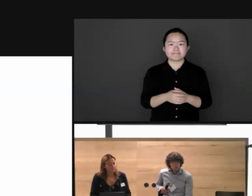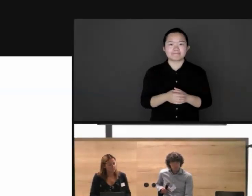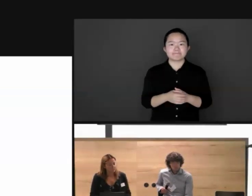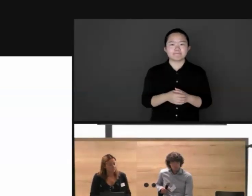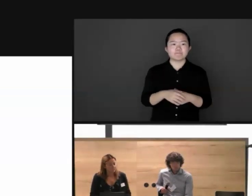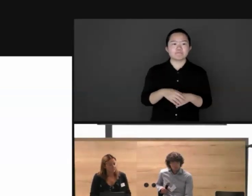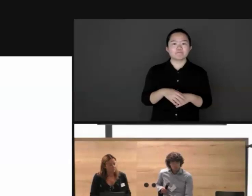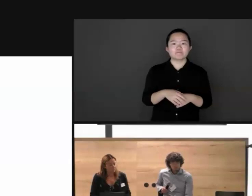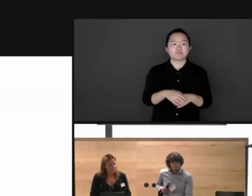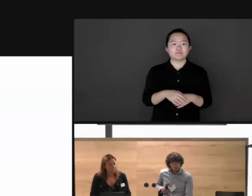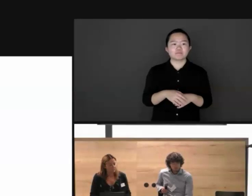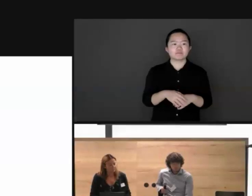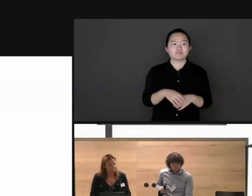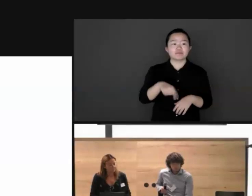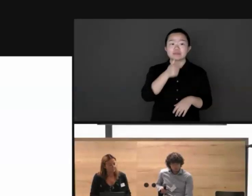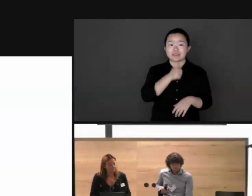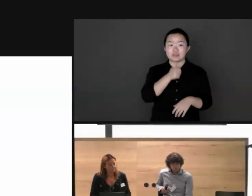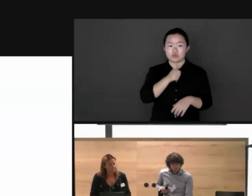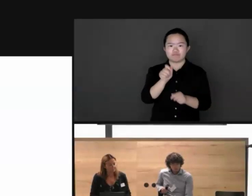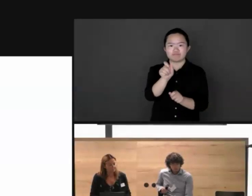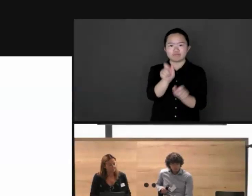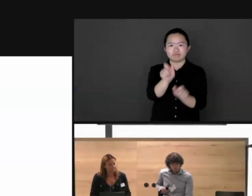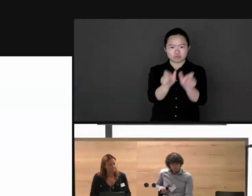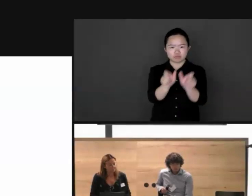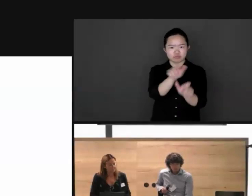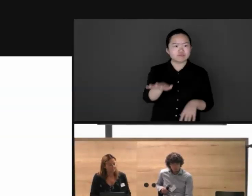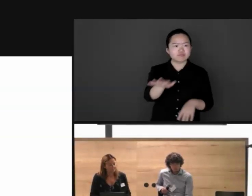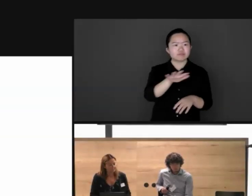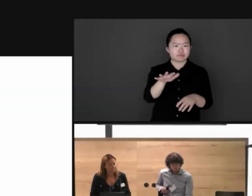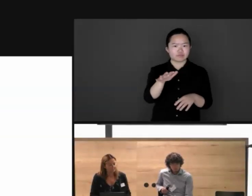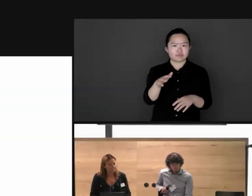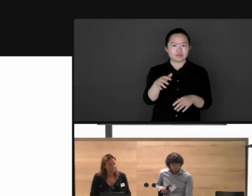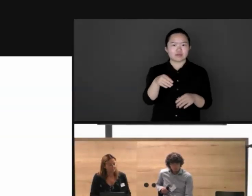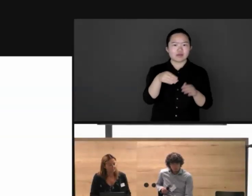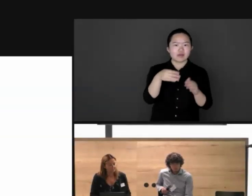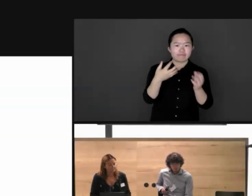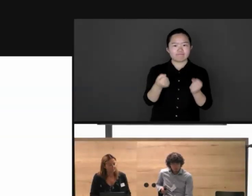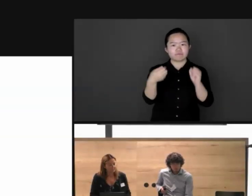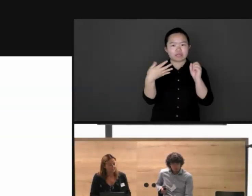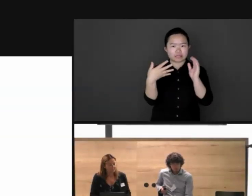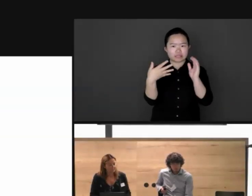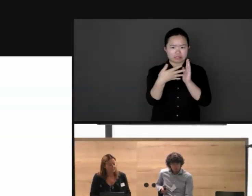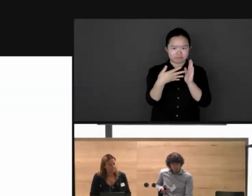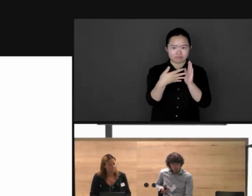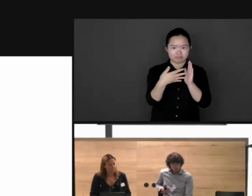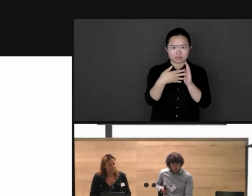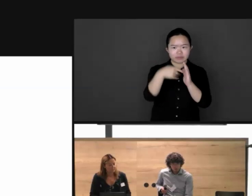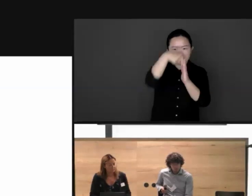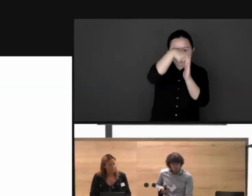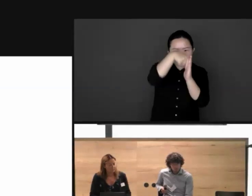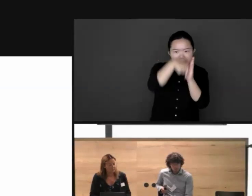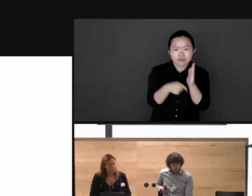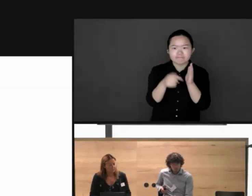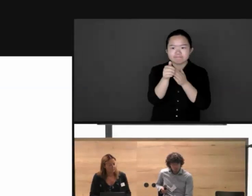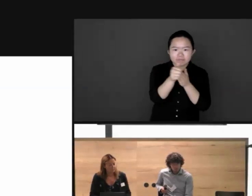assessment form which combines detailed accessibility testing methodology with fields to mark test results and write